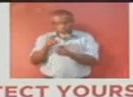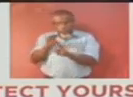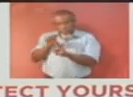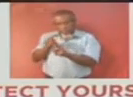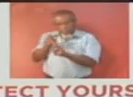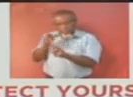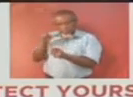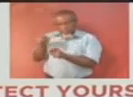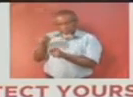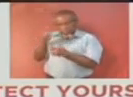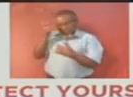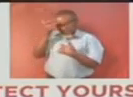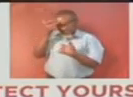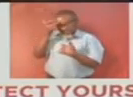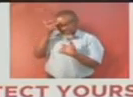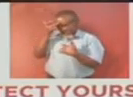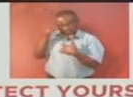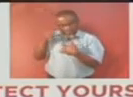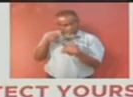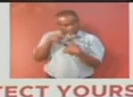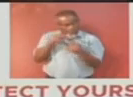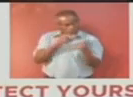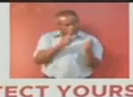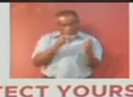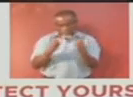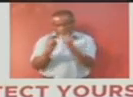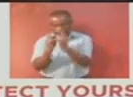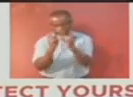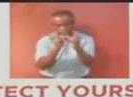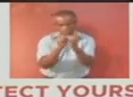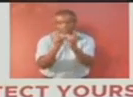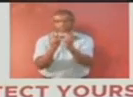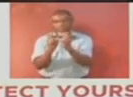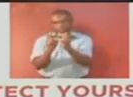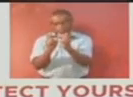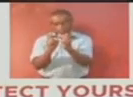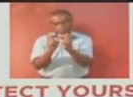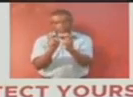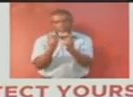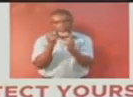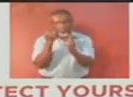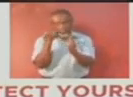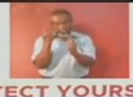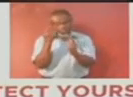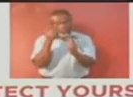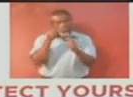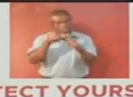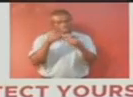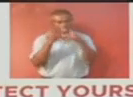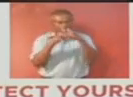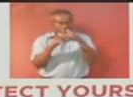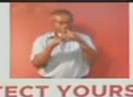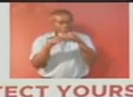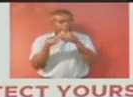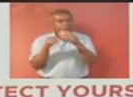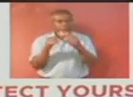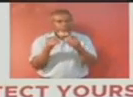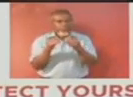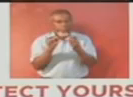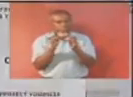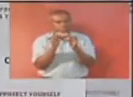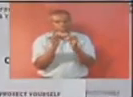that there is a high level of circulation of the virus in the population at this point in time. So I hope that answers the two